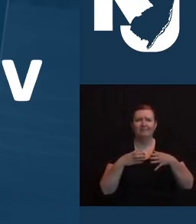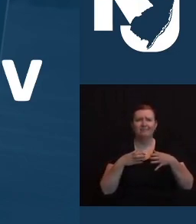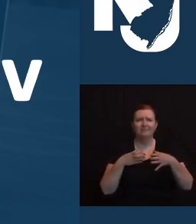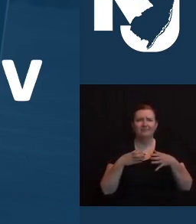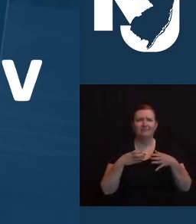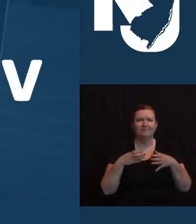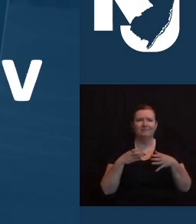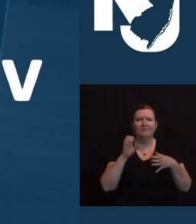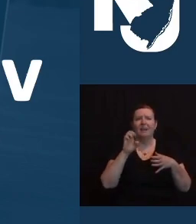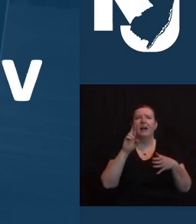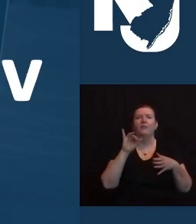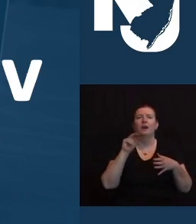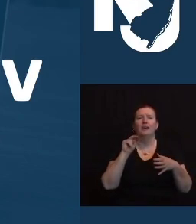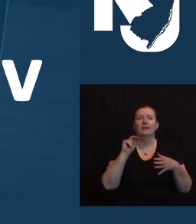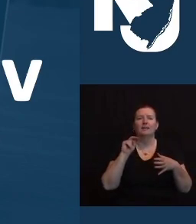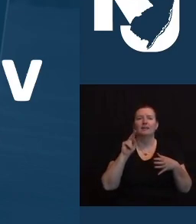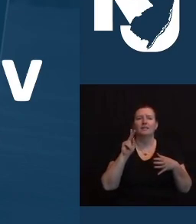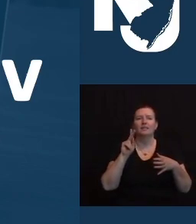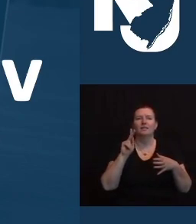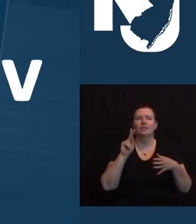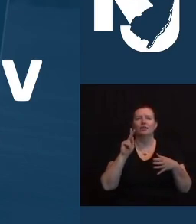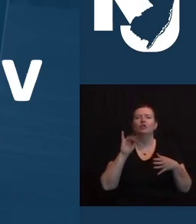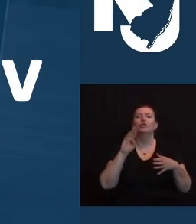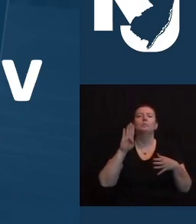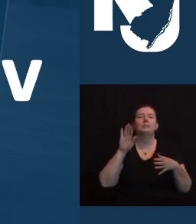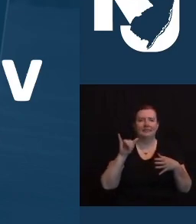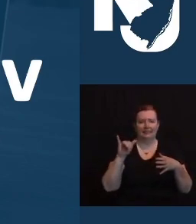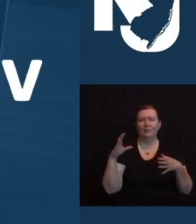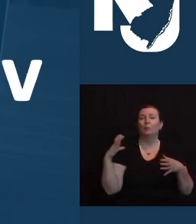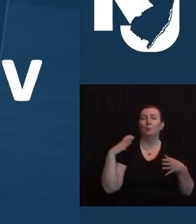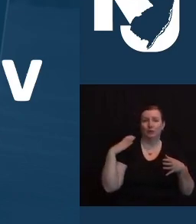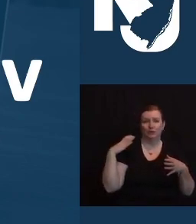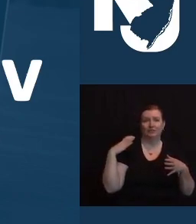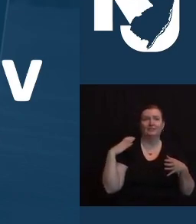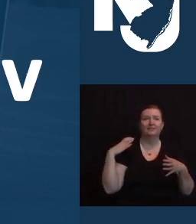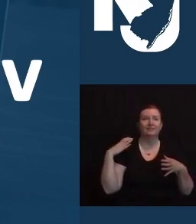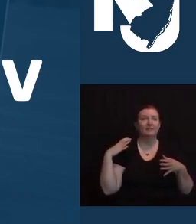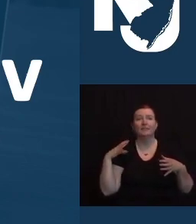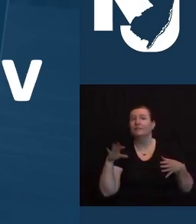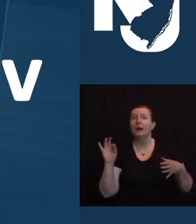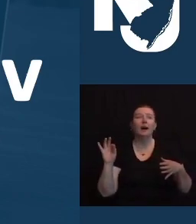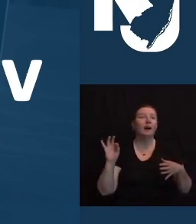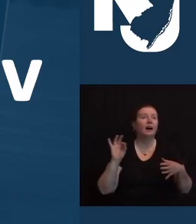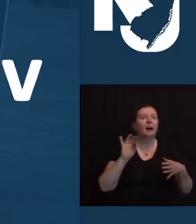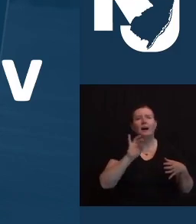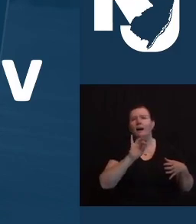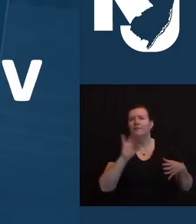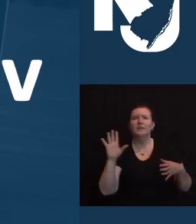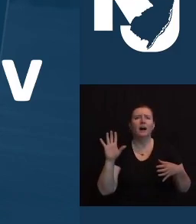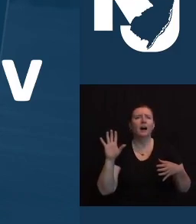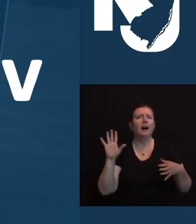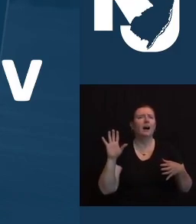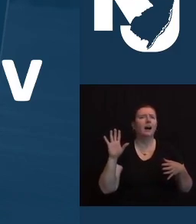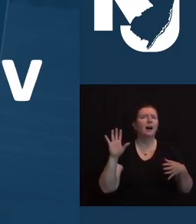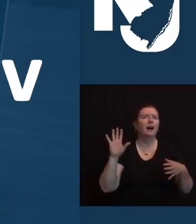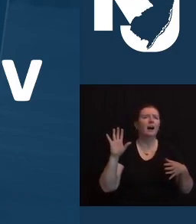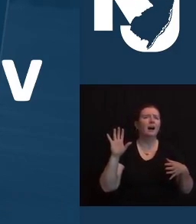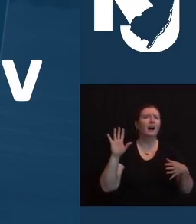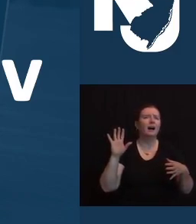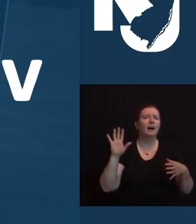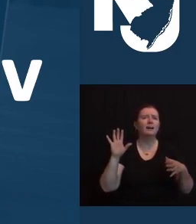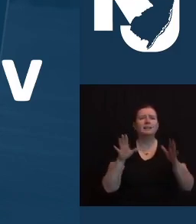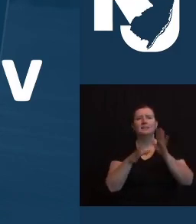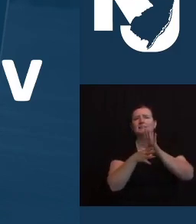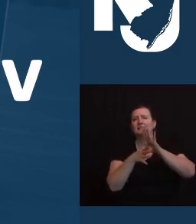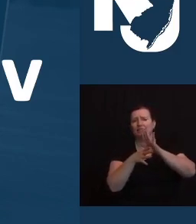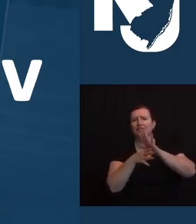Pascack Hills. They got 85 seniors, Pat, from all of the Bergen County